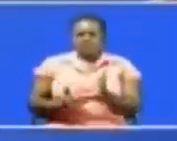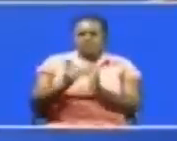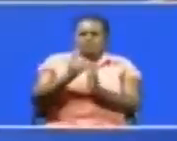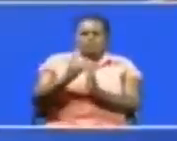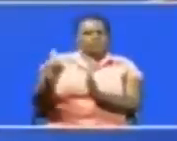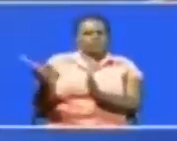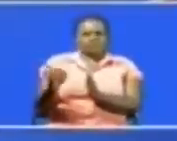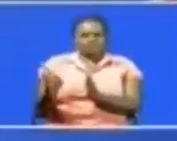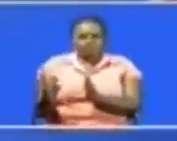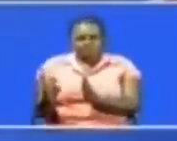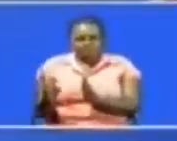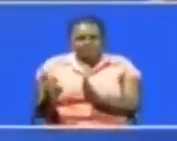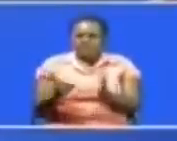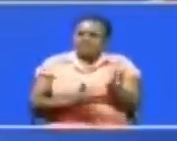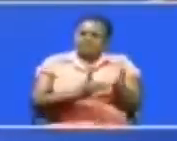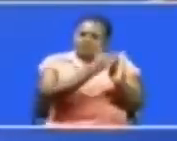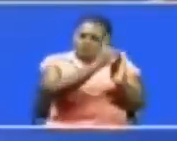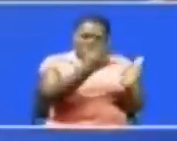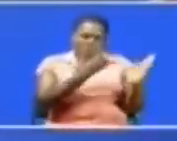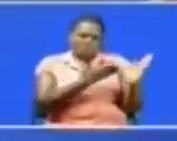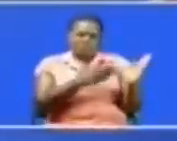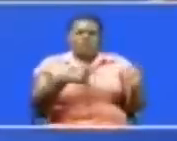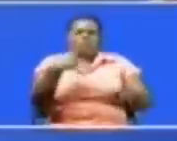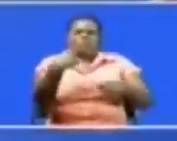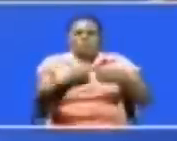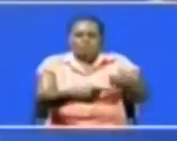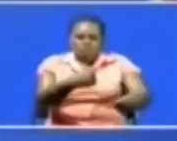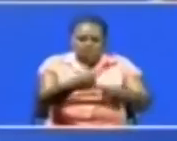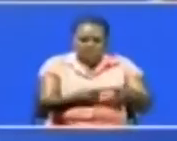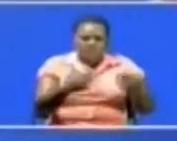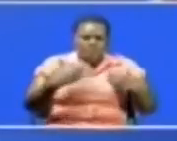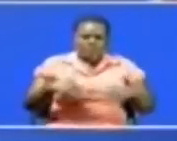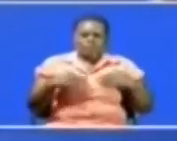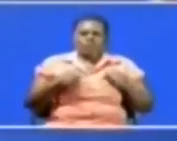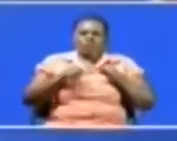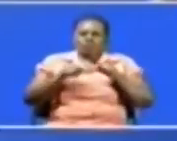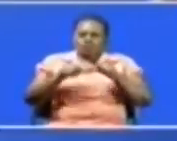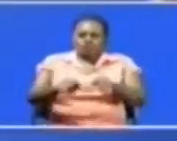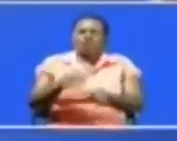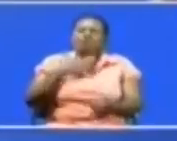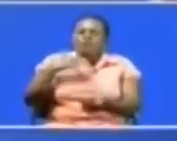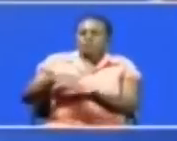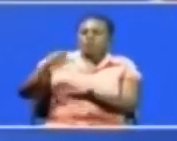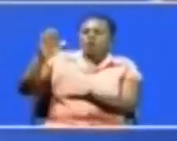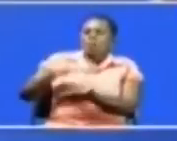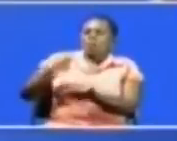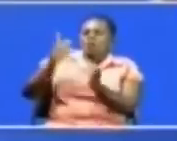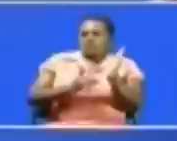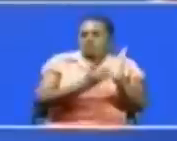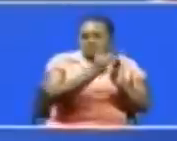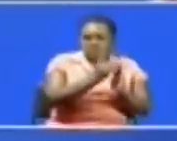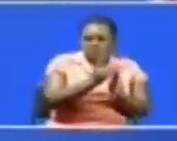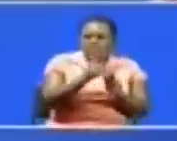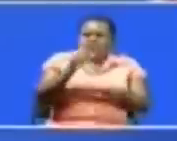of a particular area. Mm-hmm. Development is a process and people continue seeking for more development